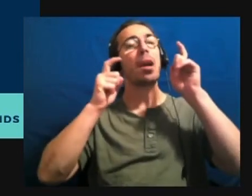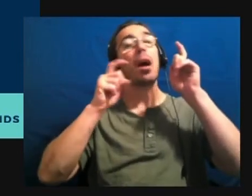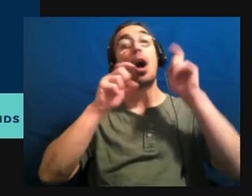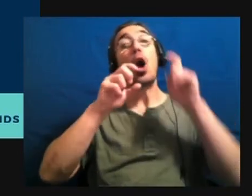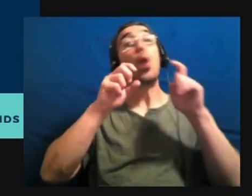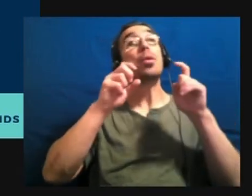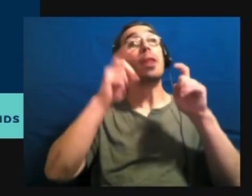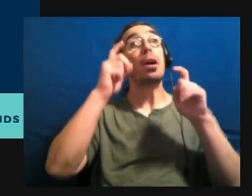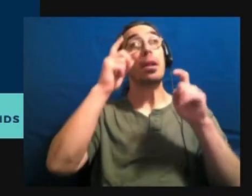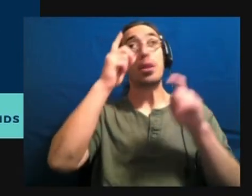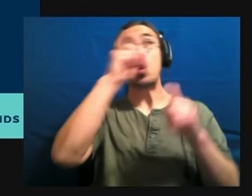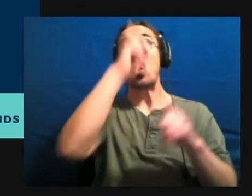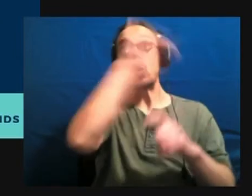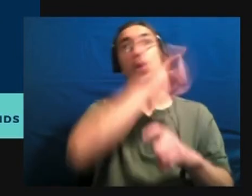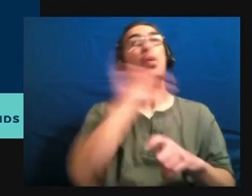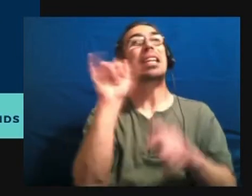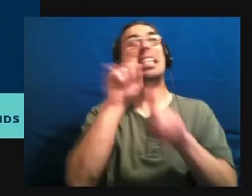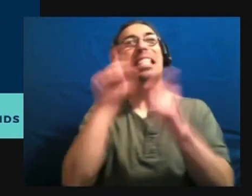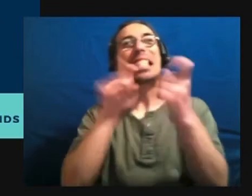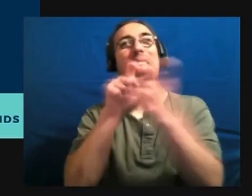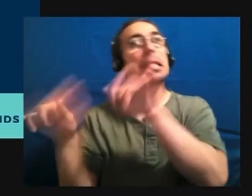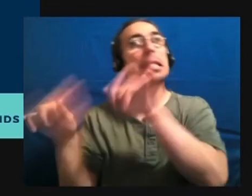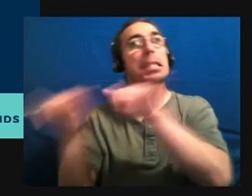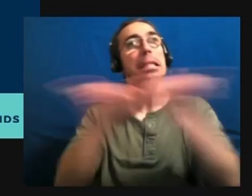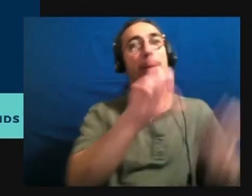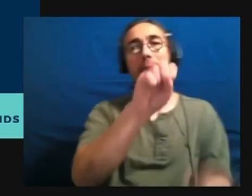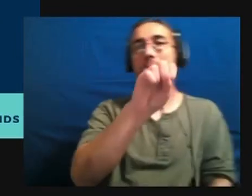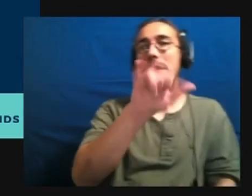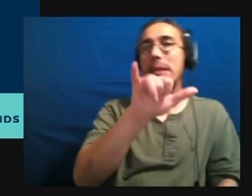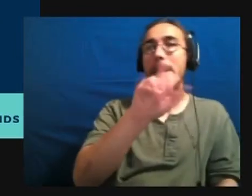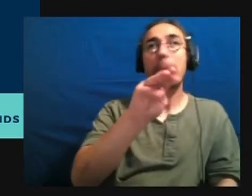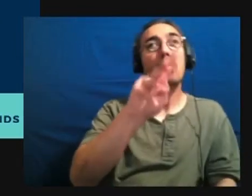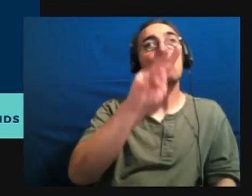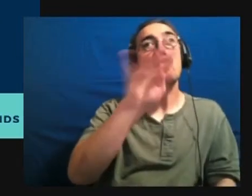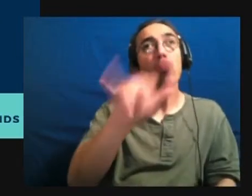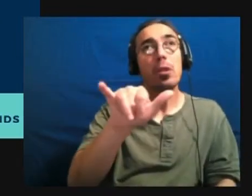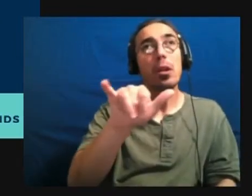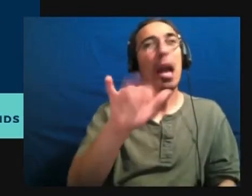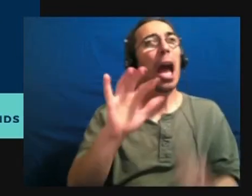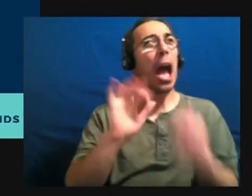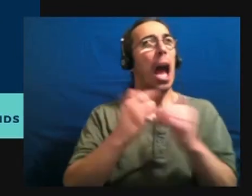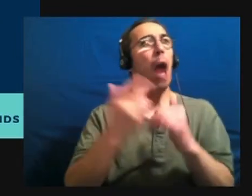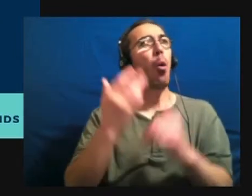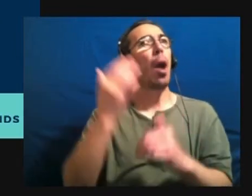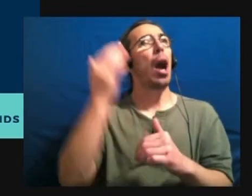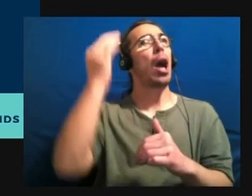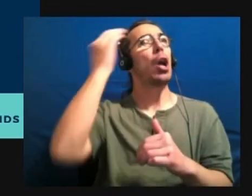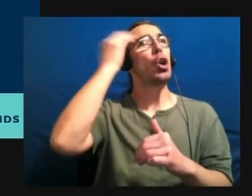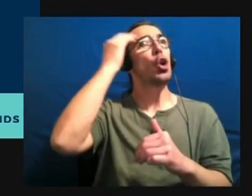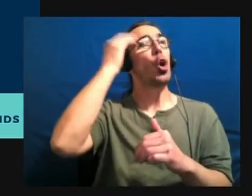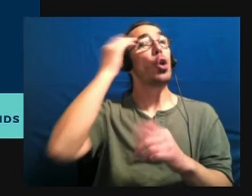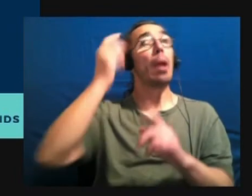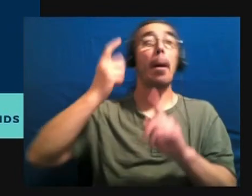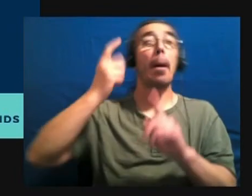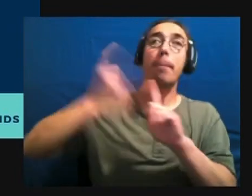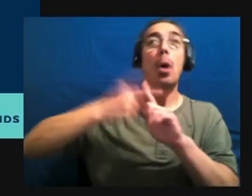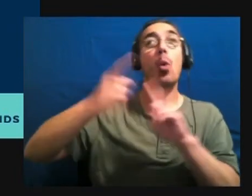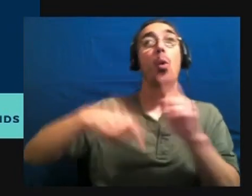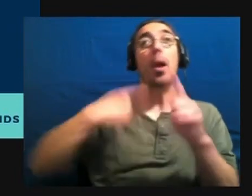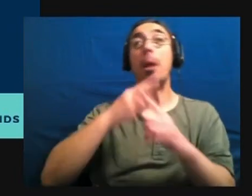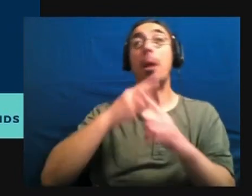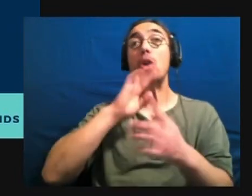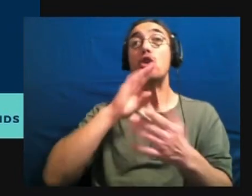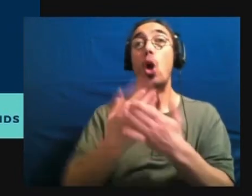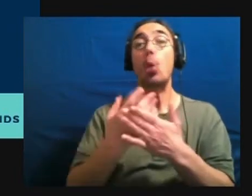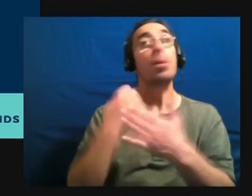I can't explain how I knew this. I knew that the instant my daughter was born that she was autistic